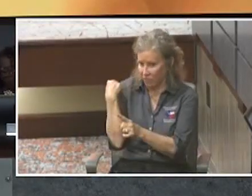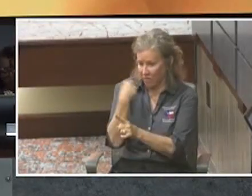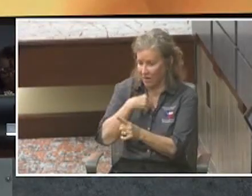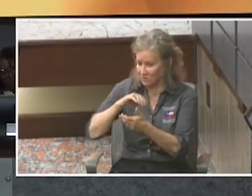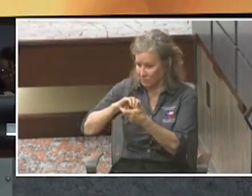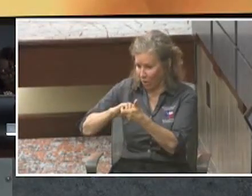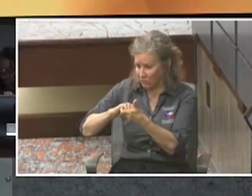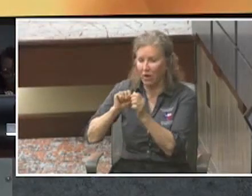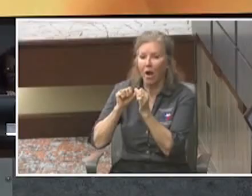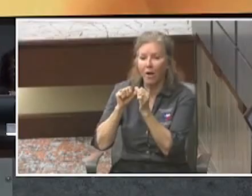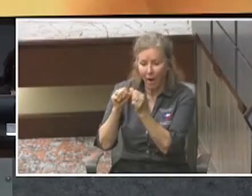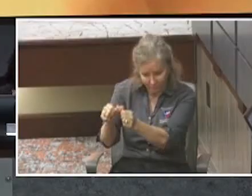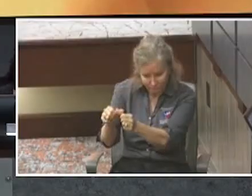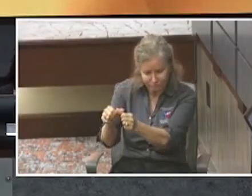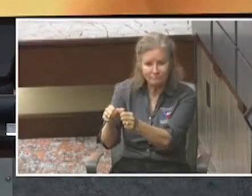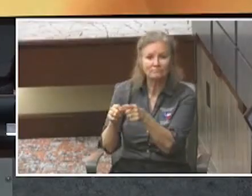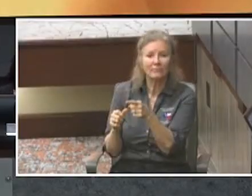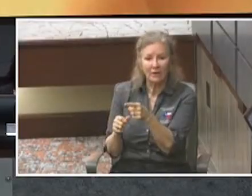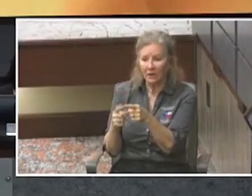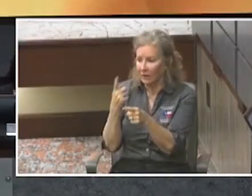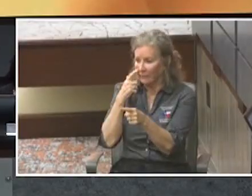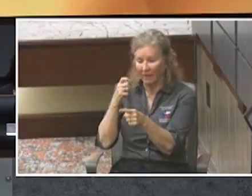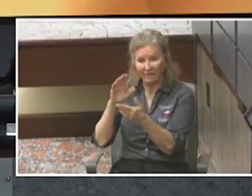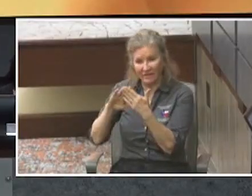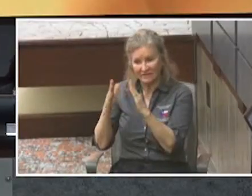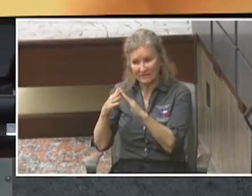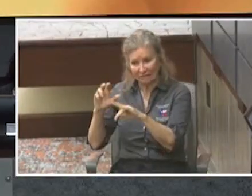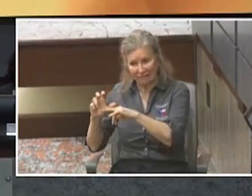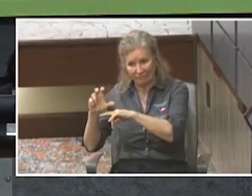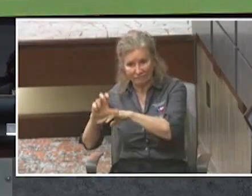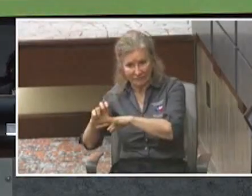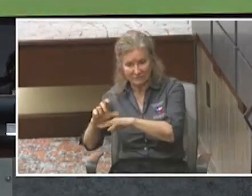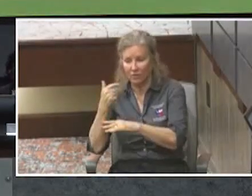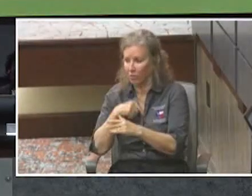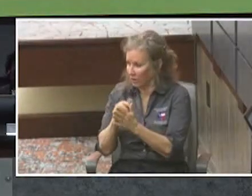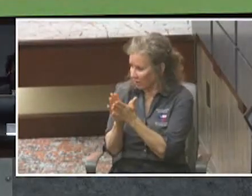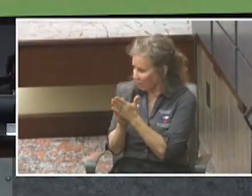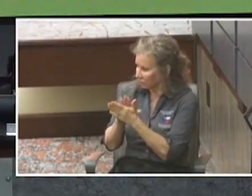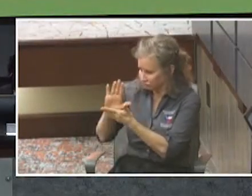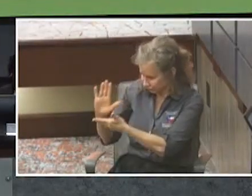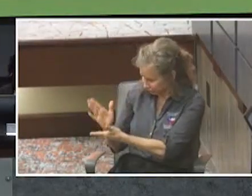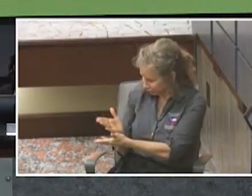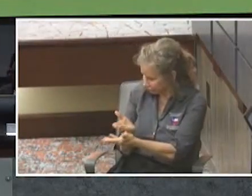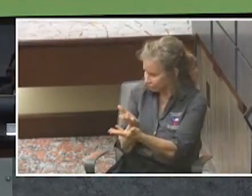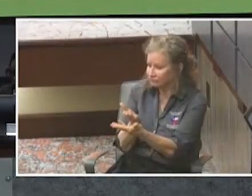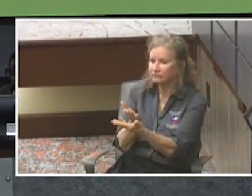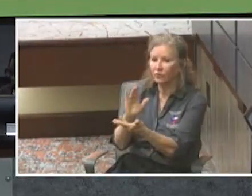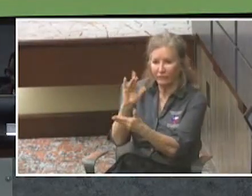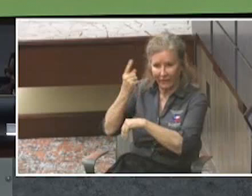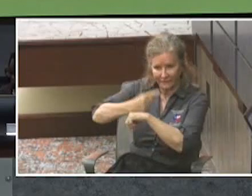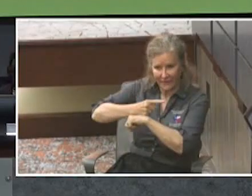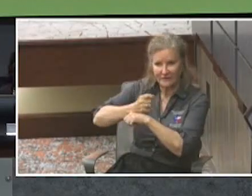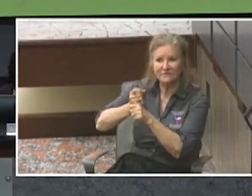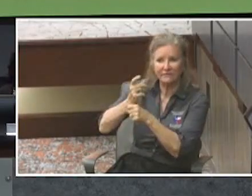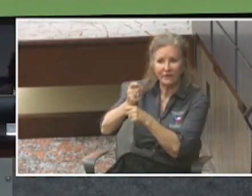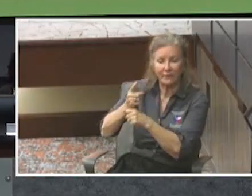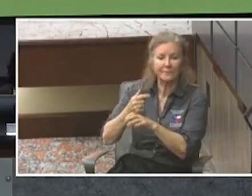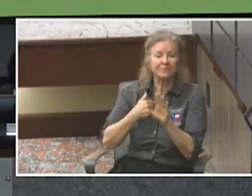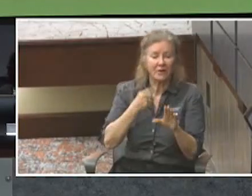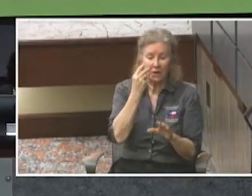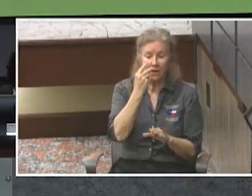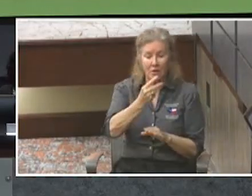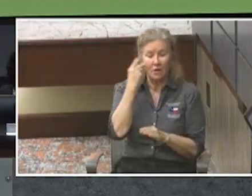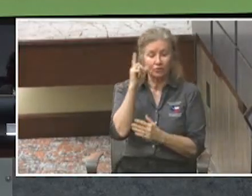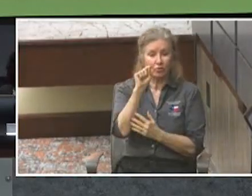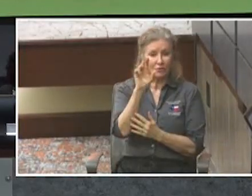recognition of the investment that the city has made in the facility. So looking back on 2025,